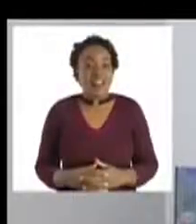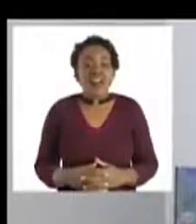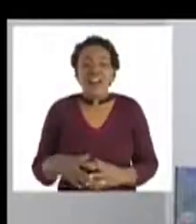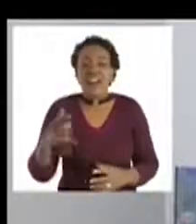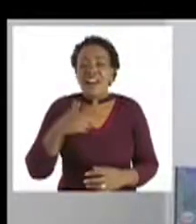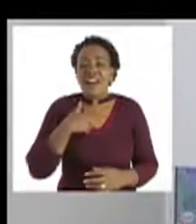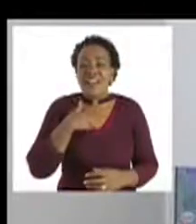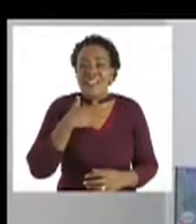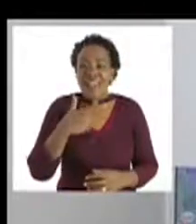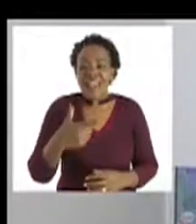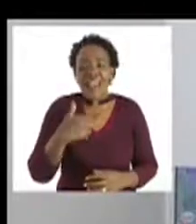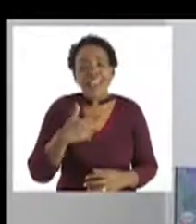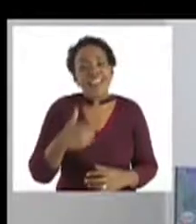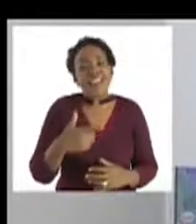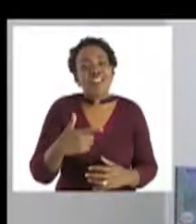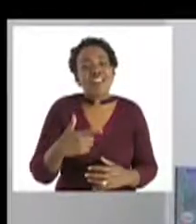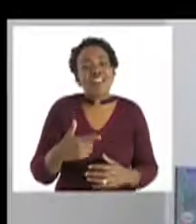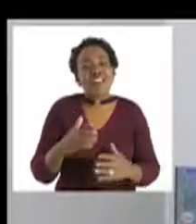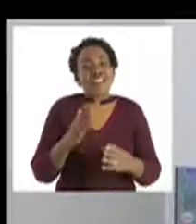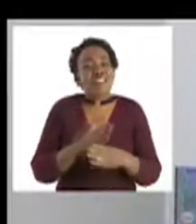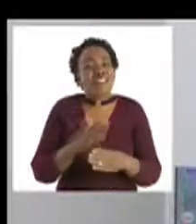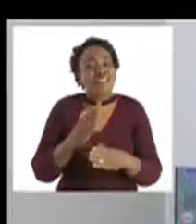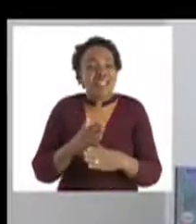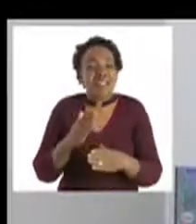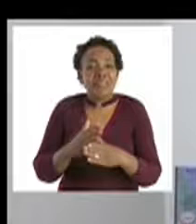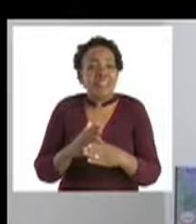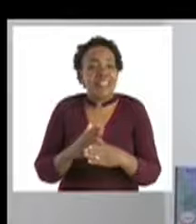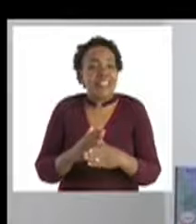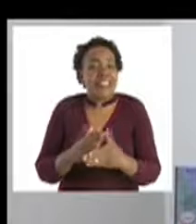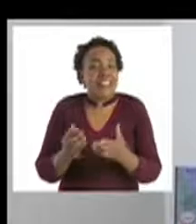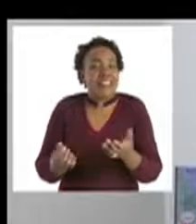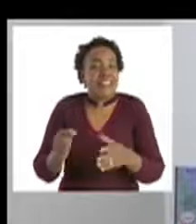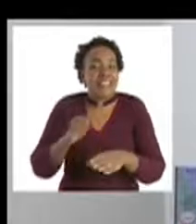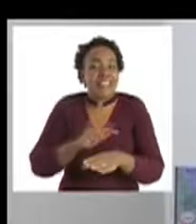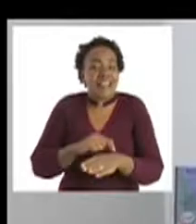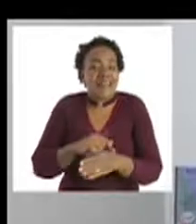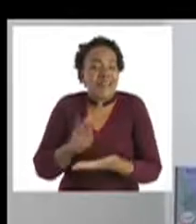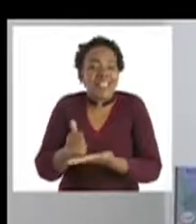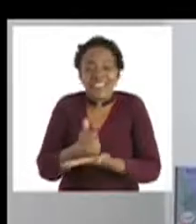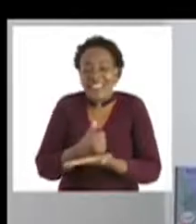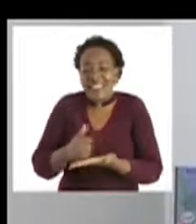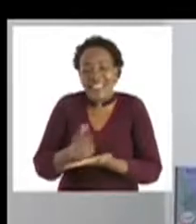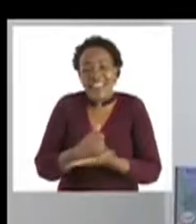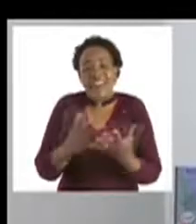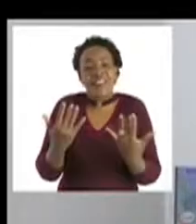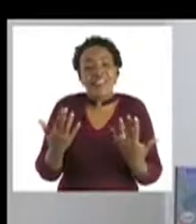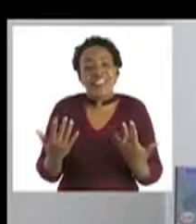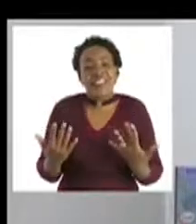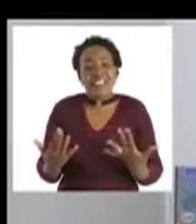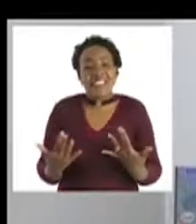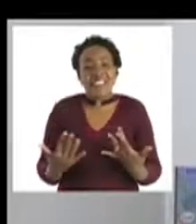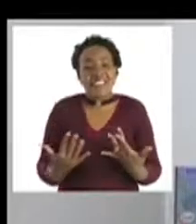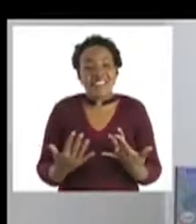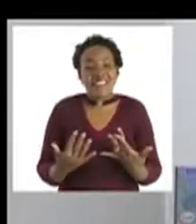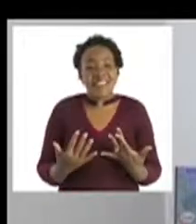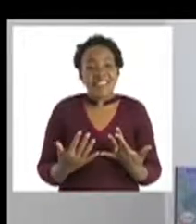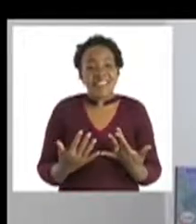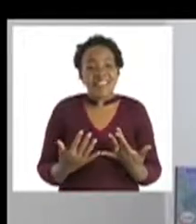Thank you so much for the lesson. It's time to sanitize our hands. Let's sanitize.